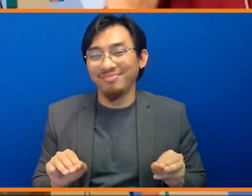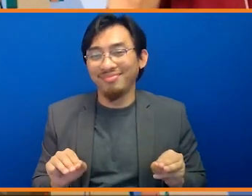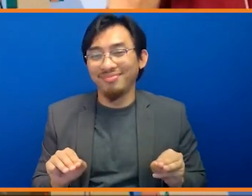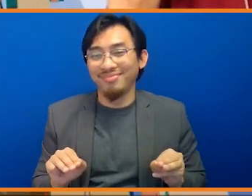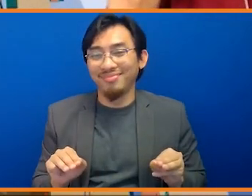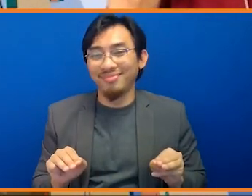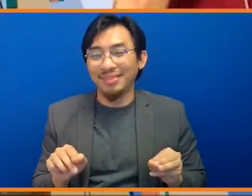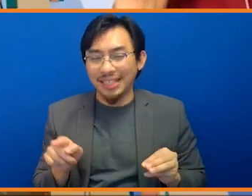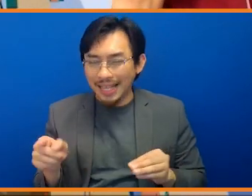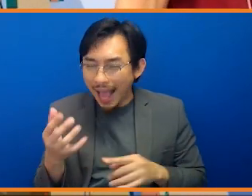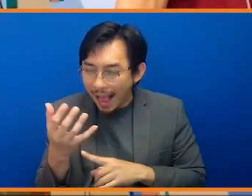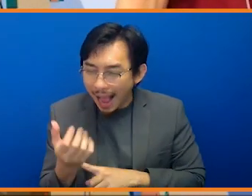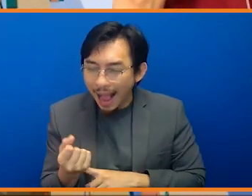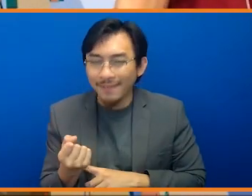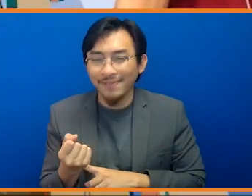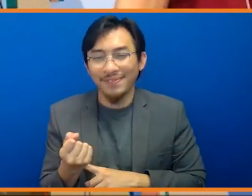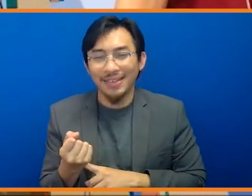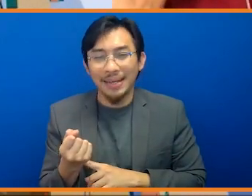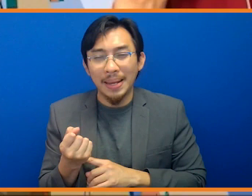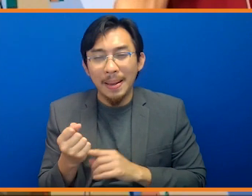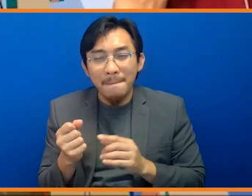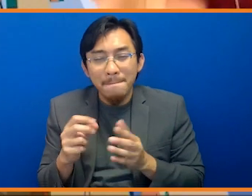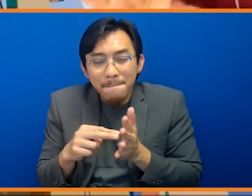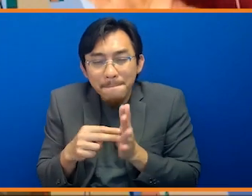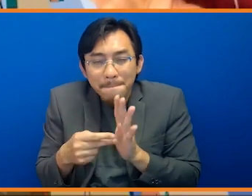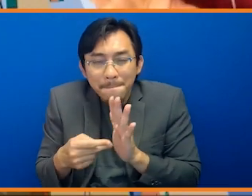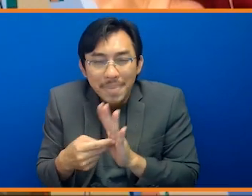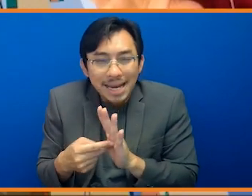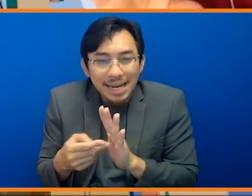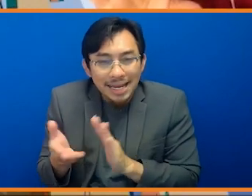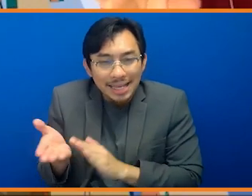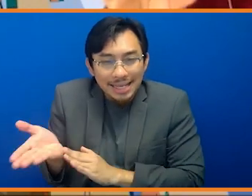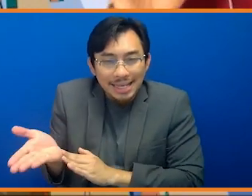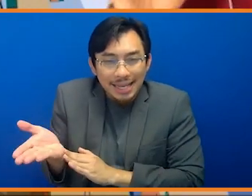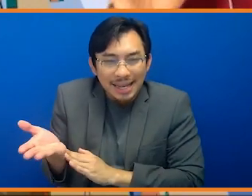It is already has some meaning.